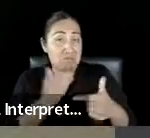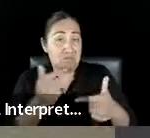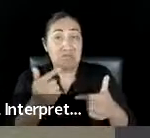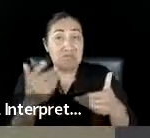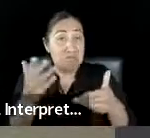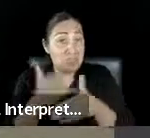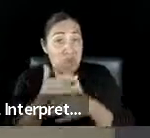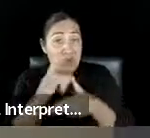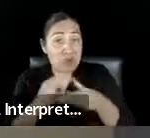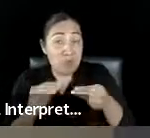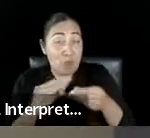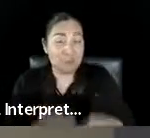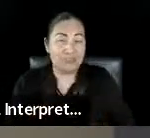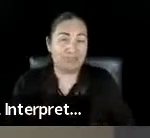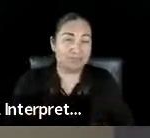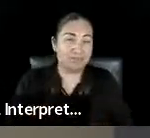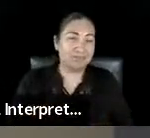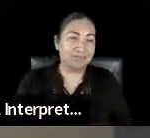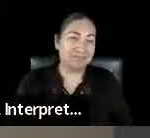remarks.